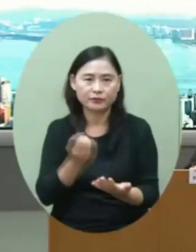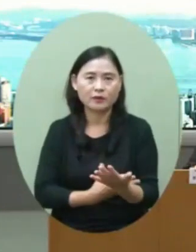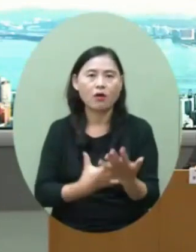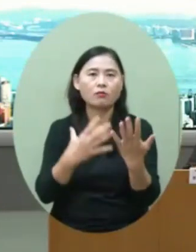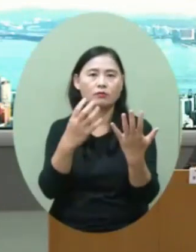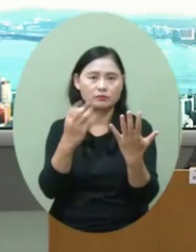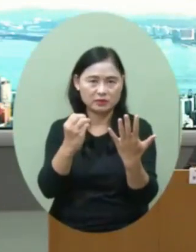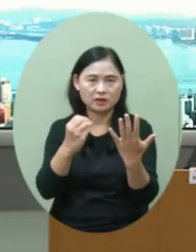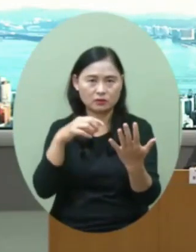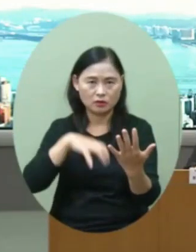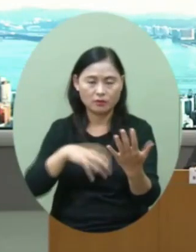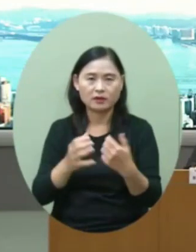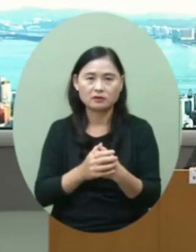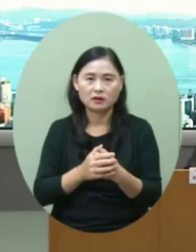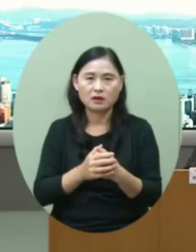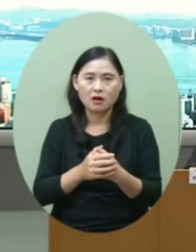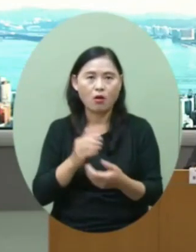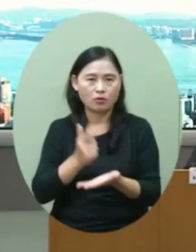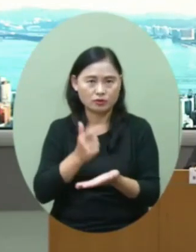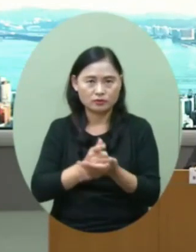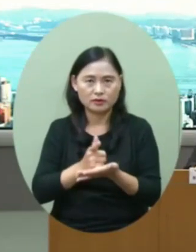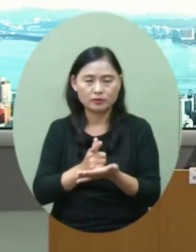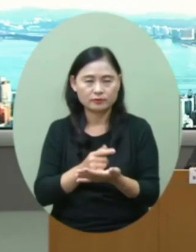How come it can override the courts here?